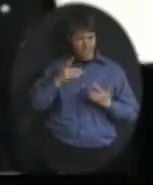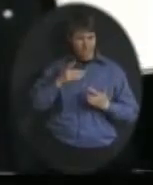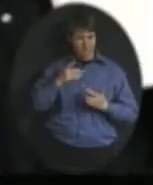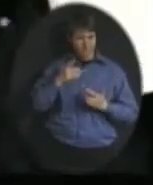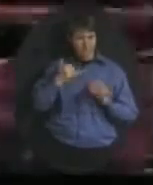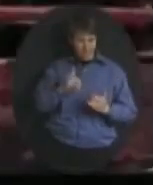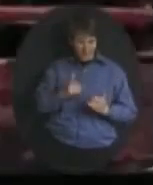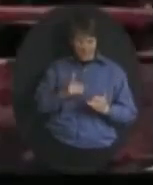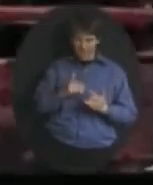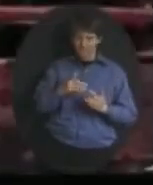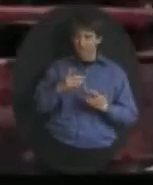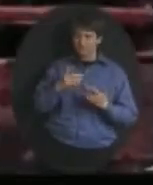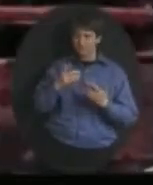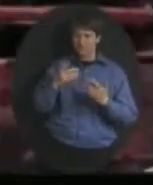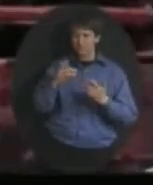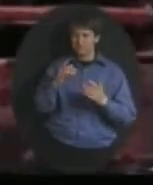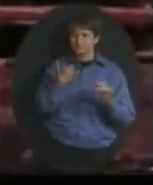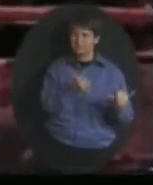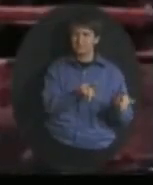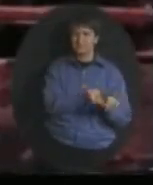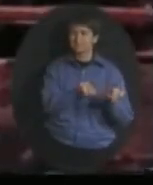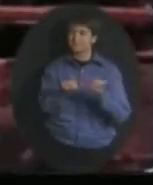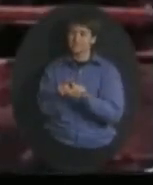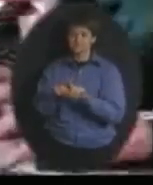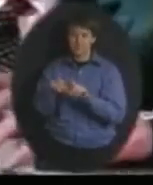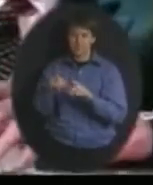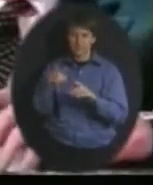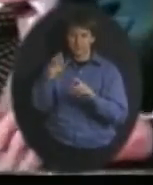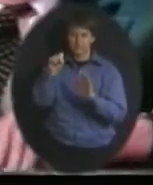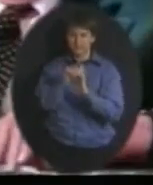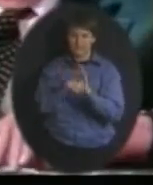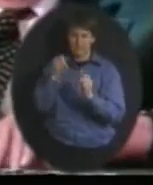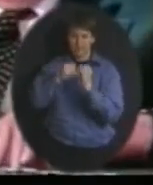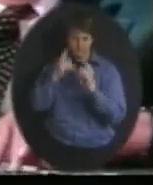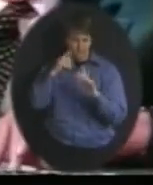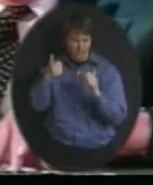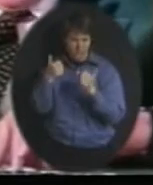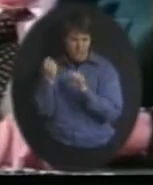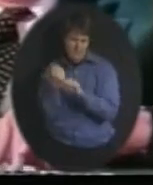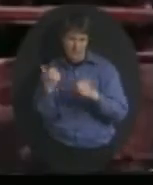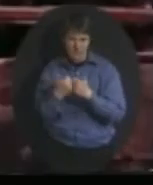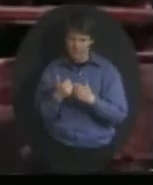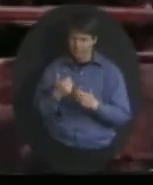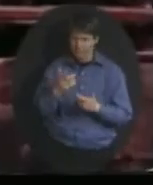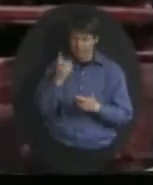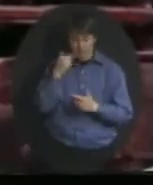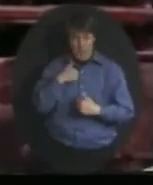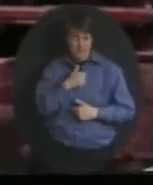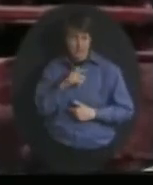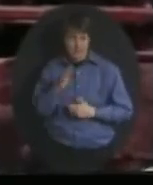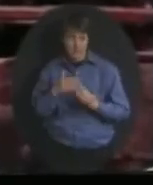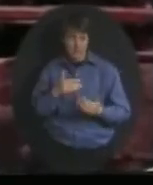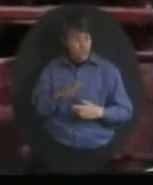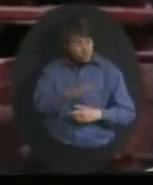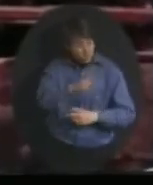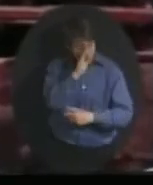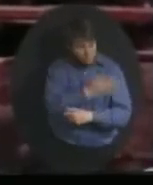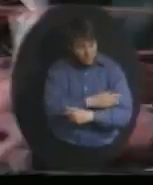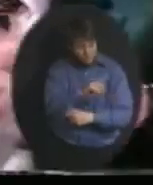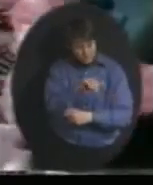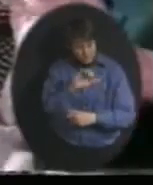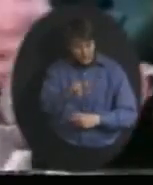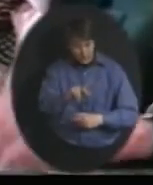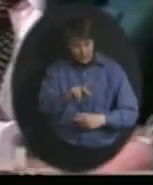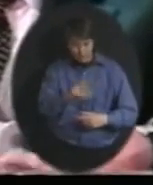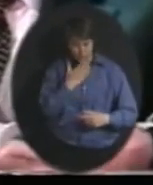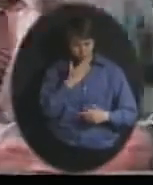playing in the state finals of a baseball game. For us, it is. Your son, Zach, pretty good athlete. Yes. Yep.